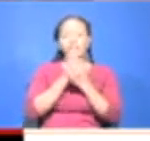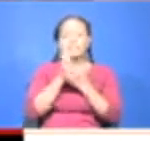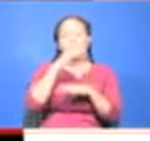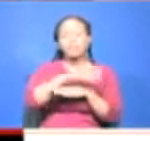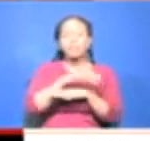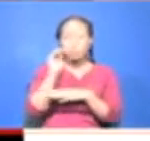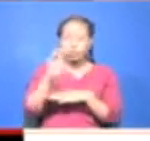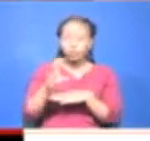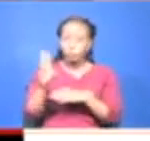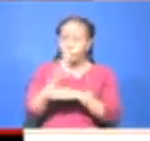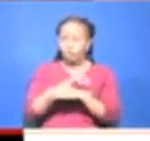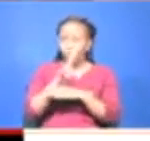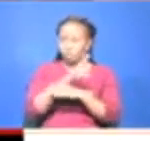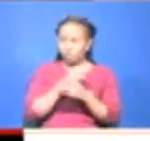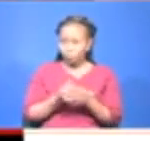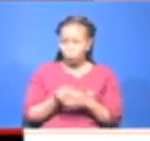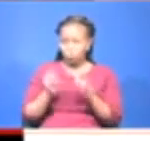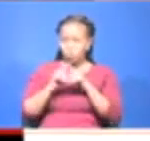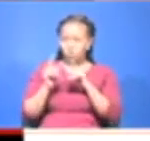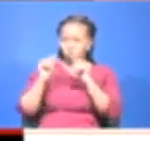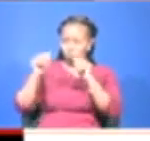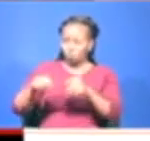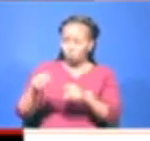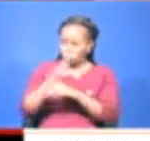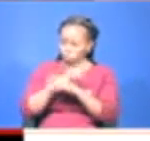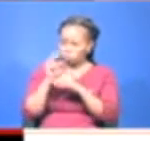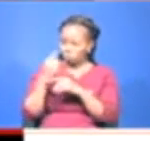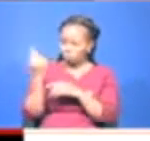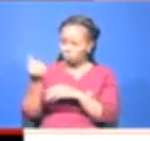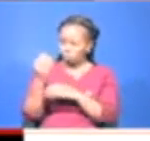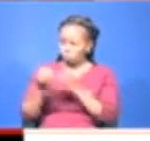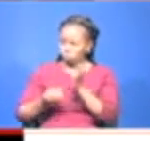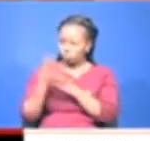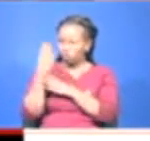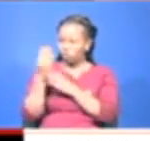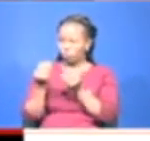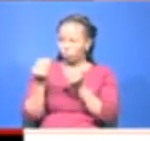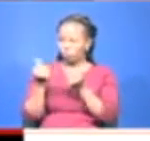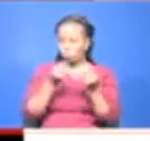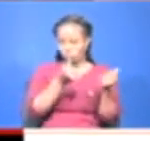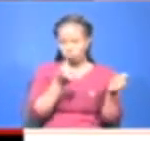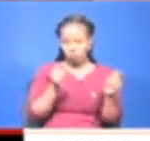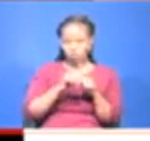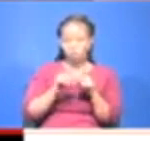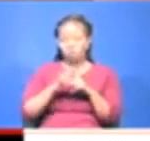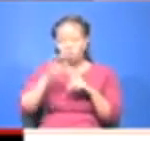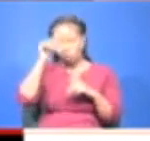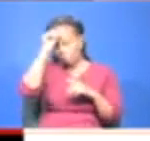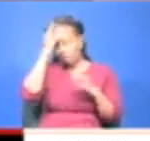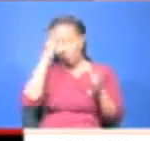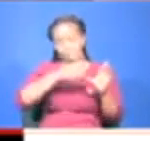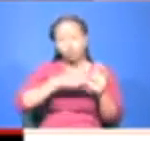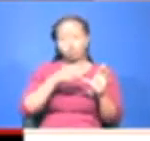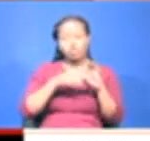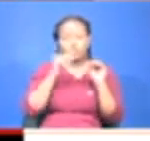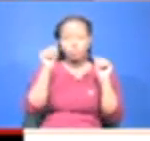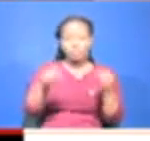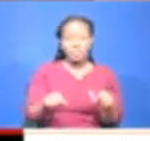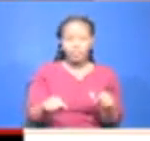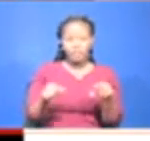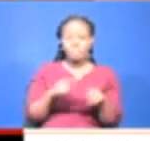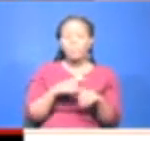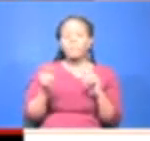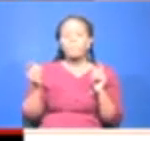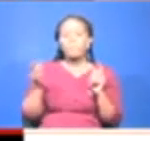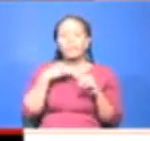problem. So I think we can contribute on the productivity side with knowledge and solutions. And I think government can contribute with really trying to see how they